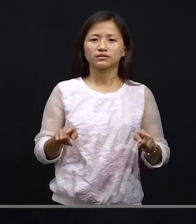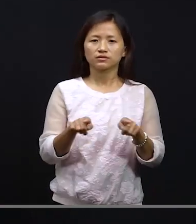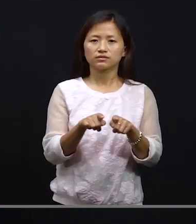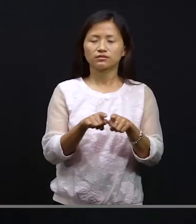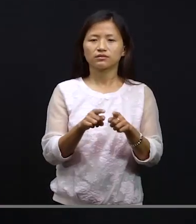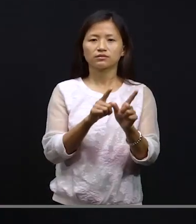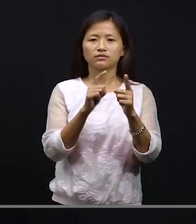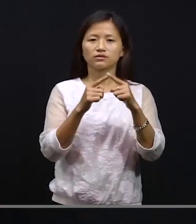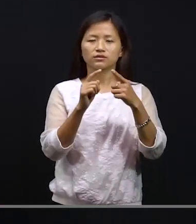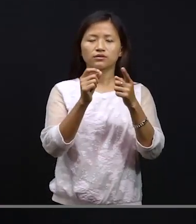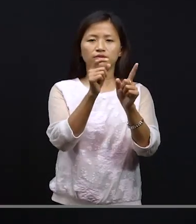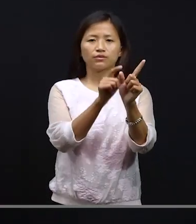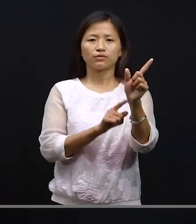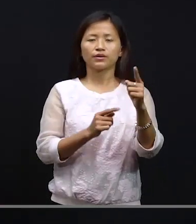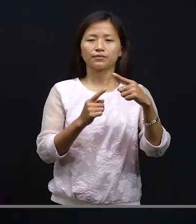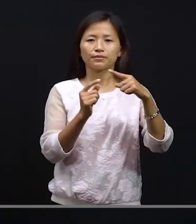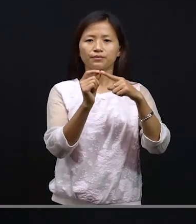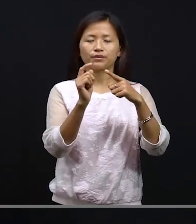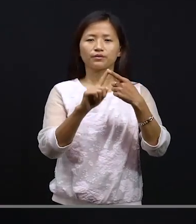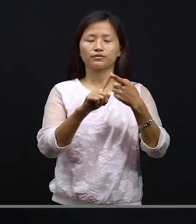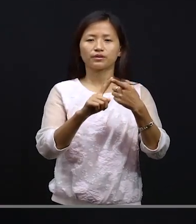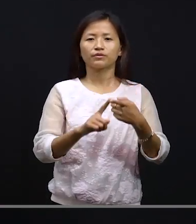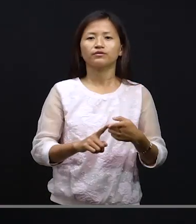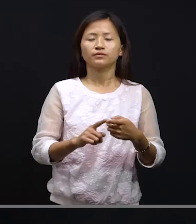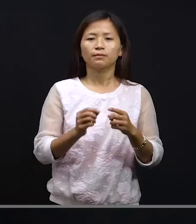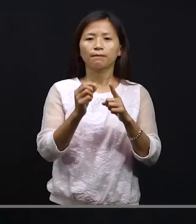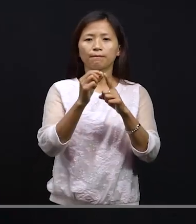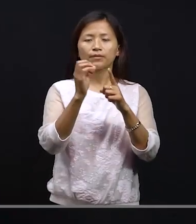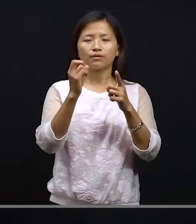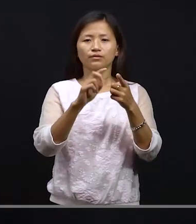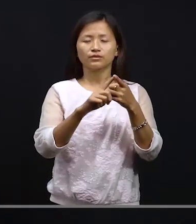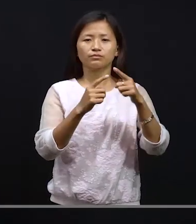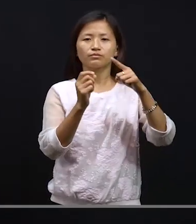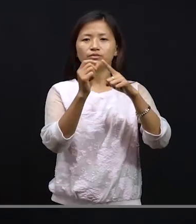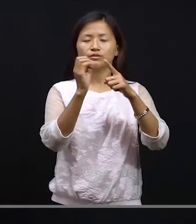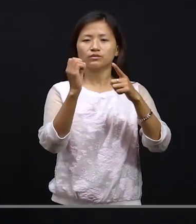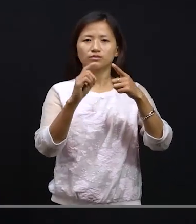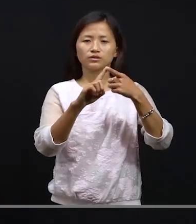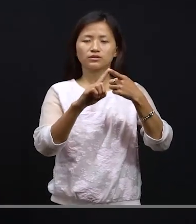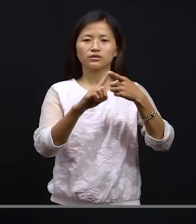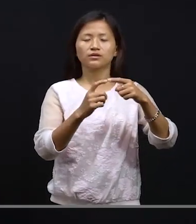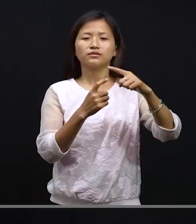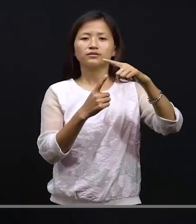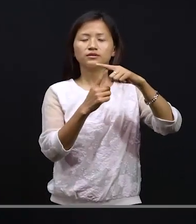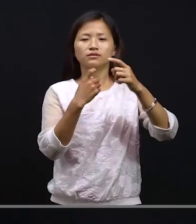which you will get to know once you reach your higher classes. You will study the types of poetry in a very